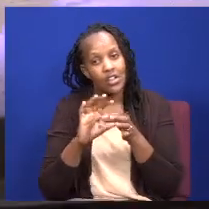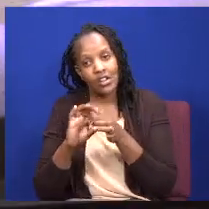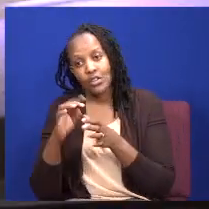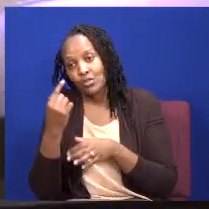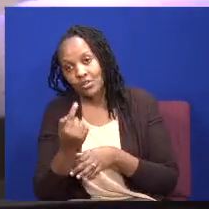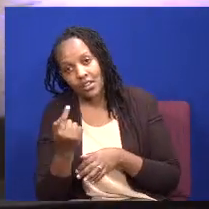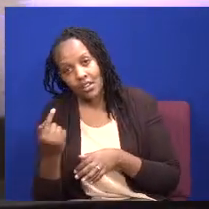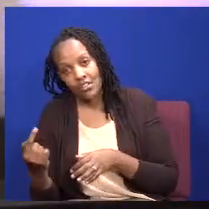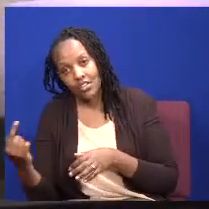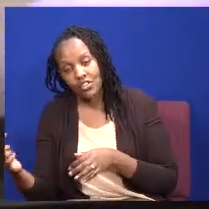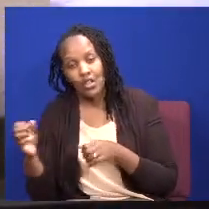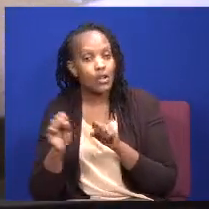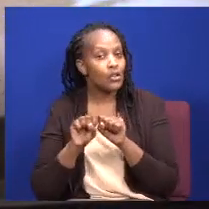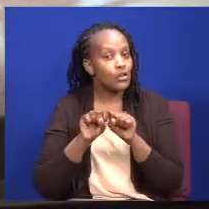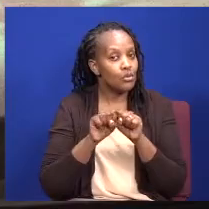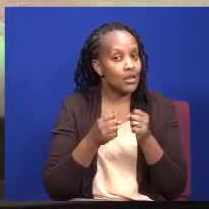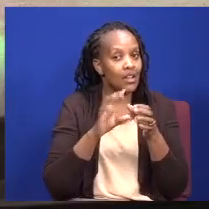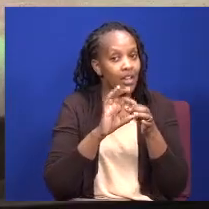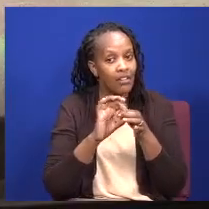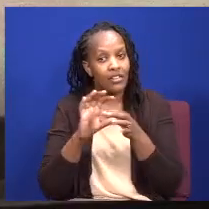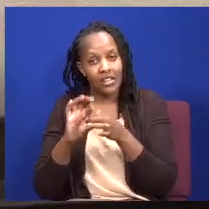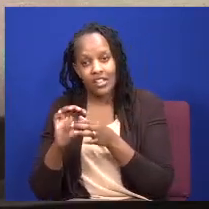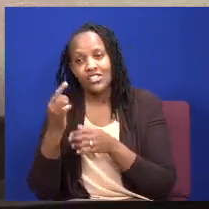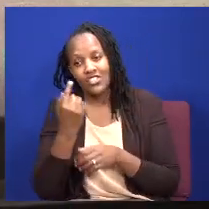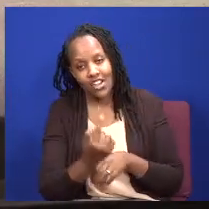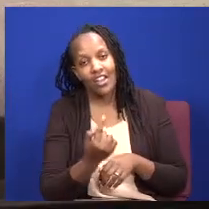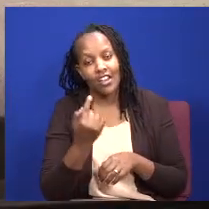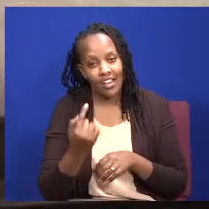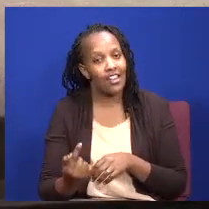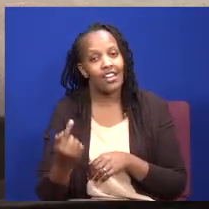every chain, break every chain, break every